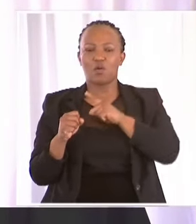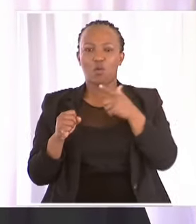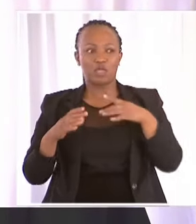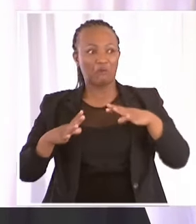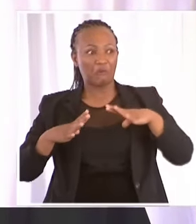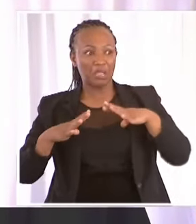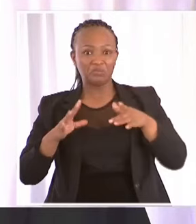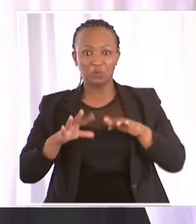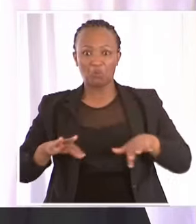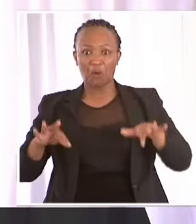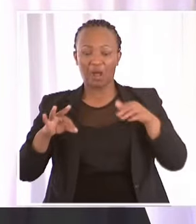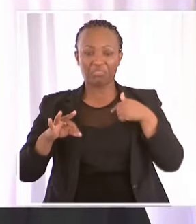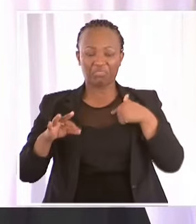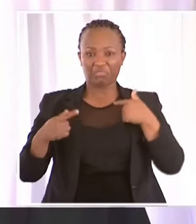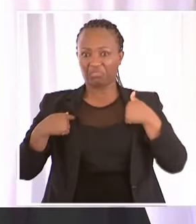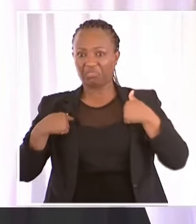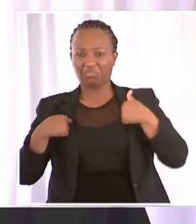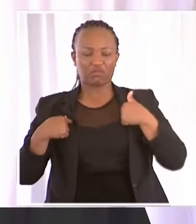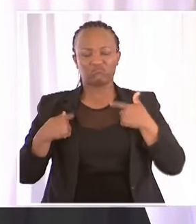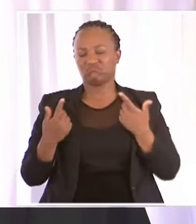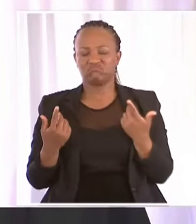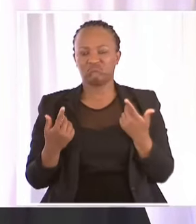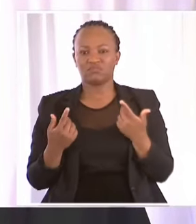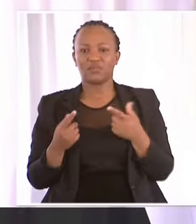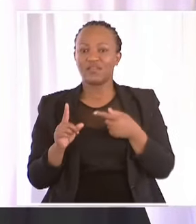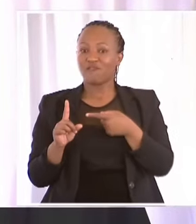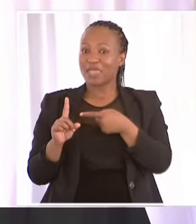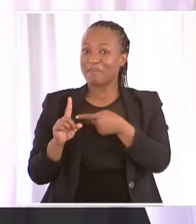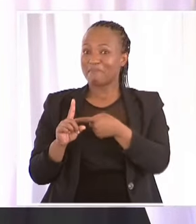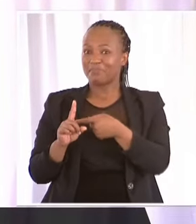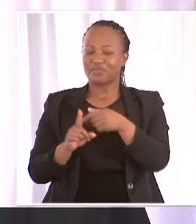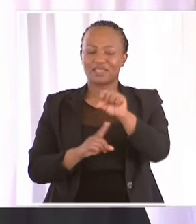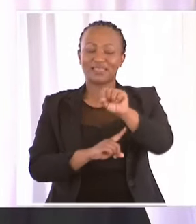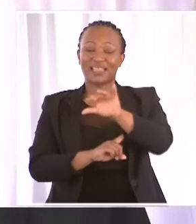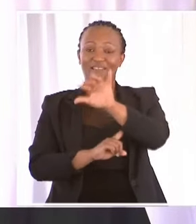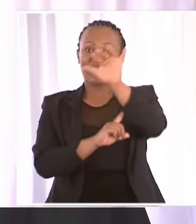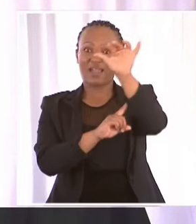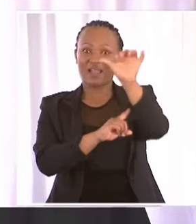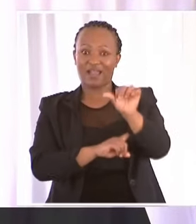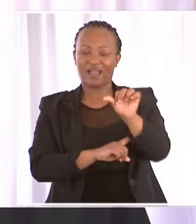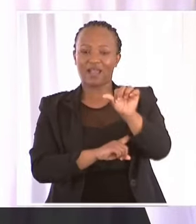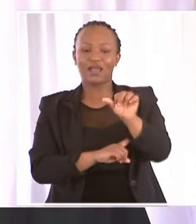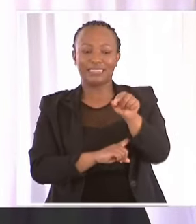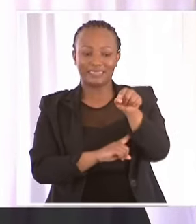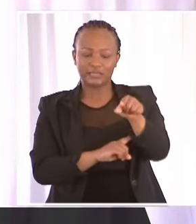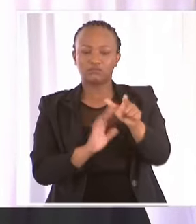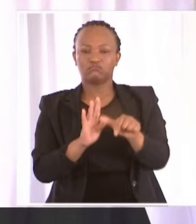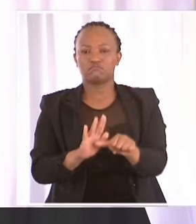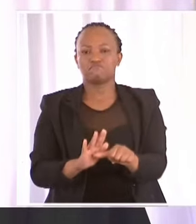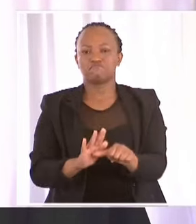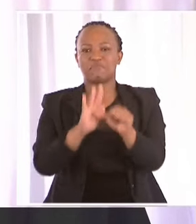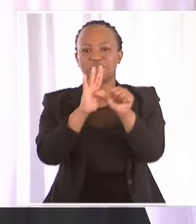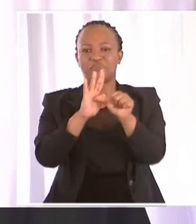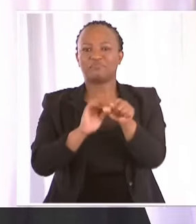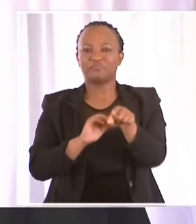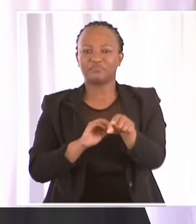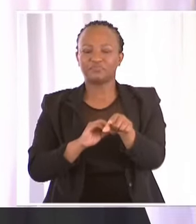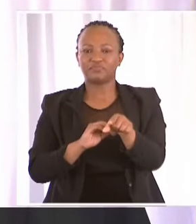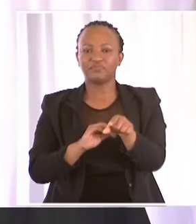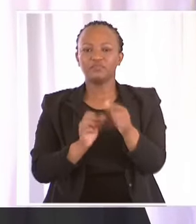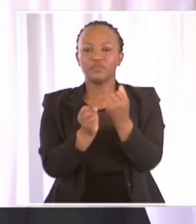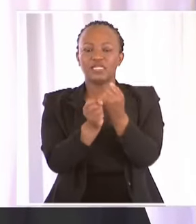riches. For him, South Africa was the central character. The democratic state was